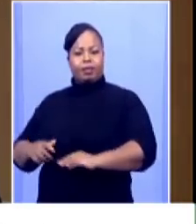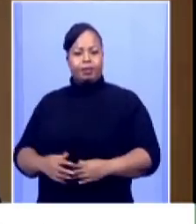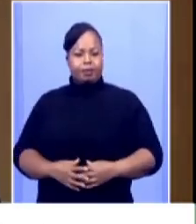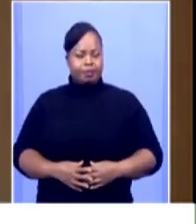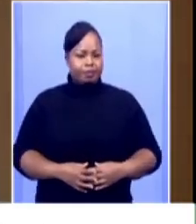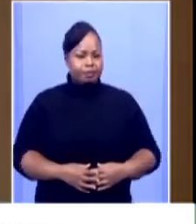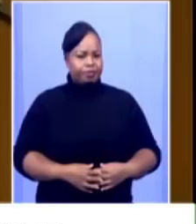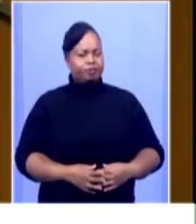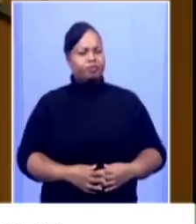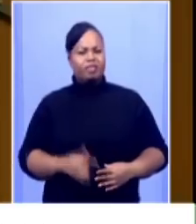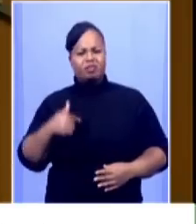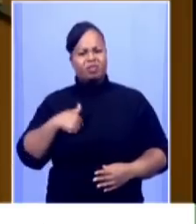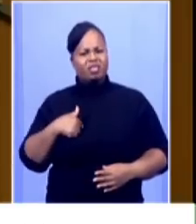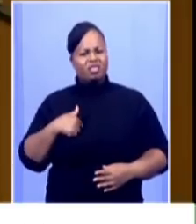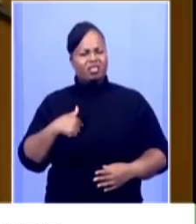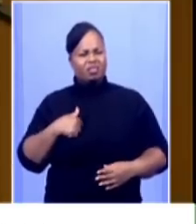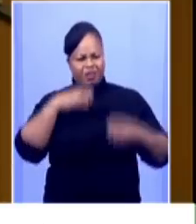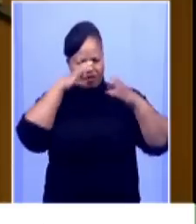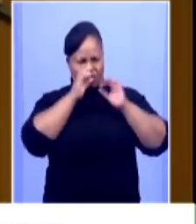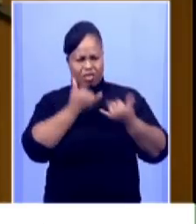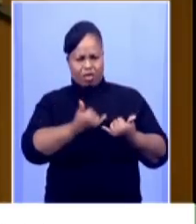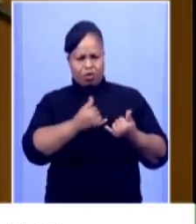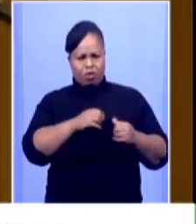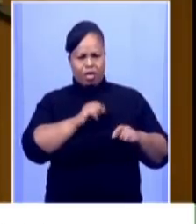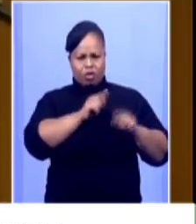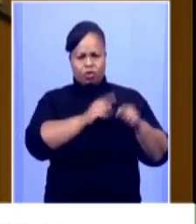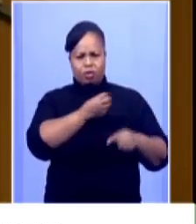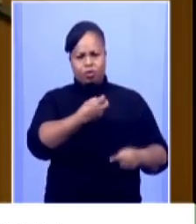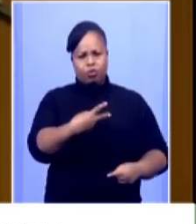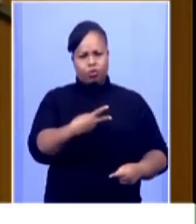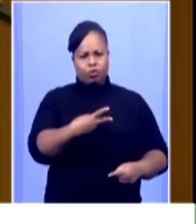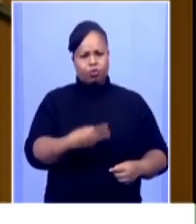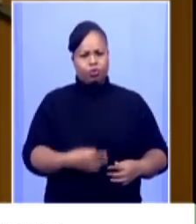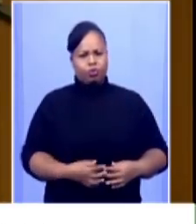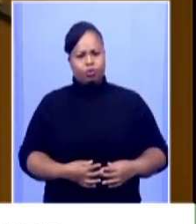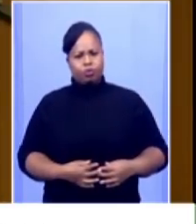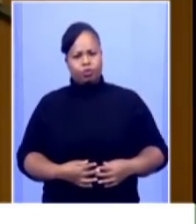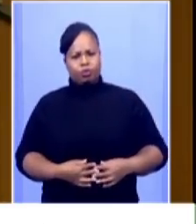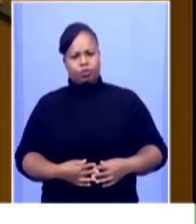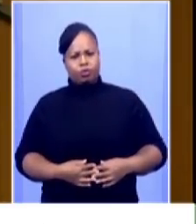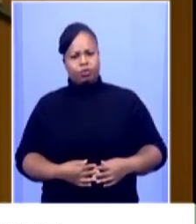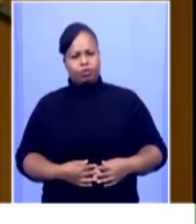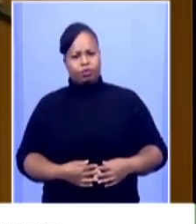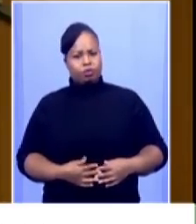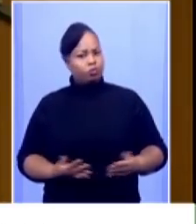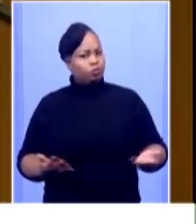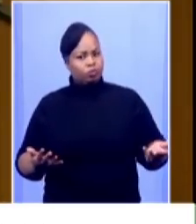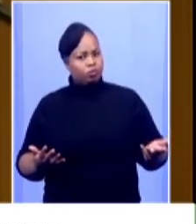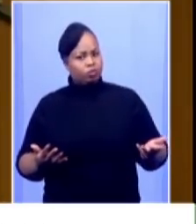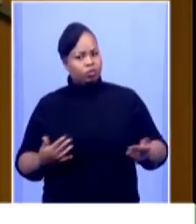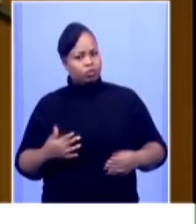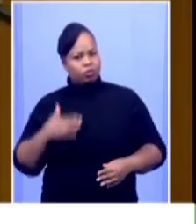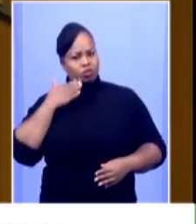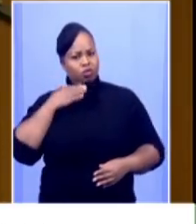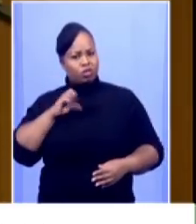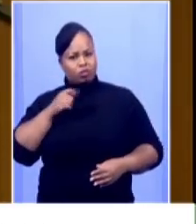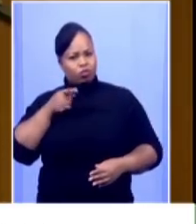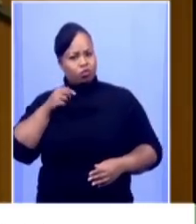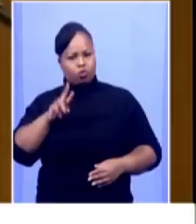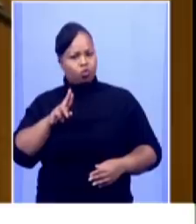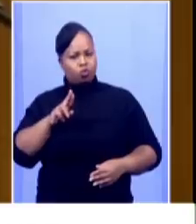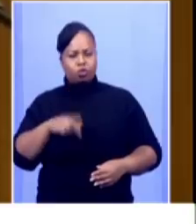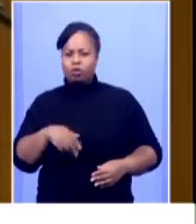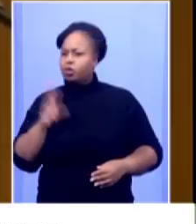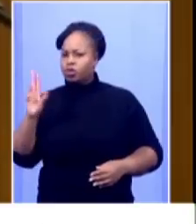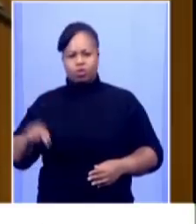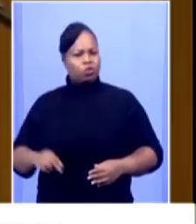Yes, but I'm busy with accused 2. As the court pleases, my lady. So was that not Advocate Sabuku? No, my lady.